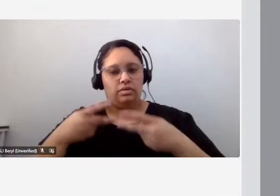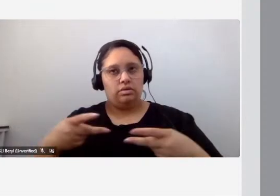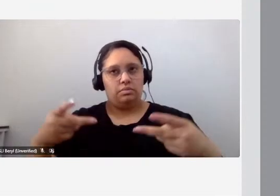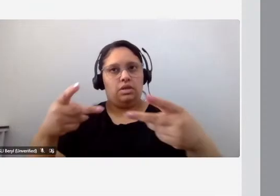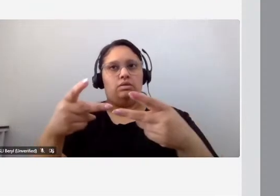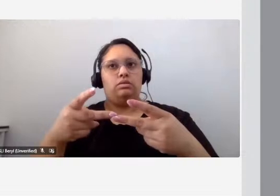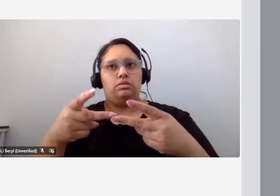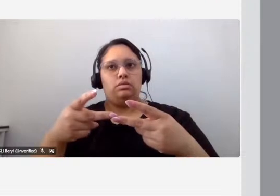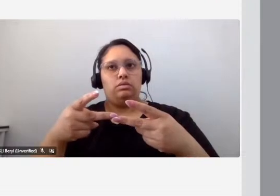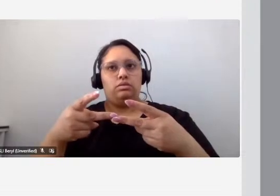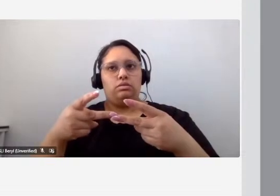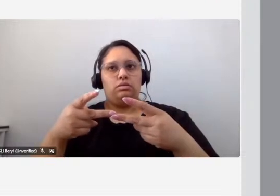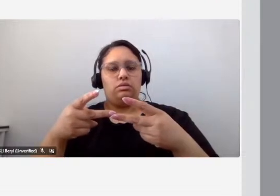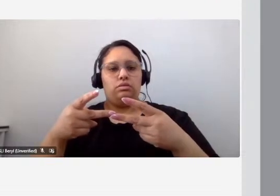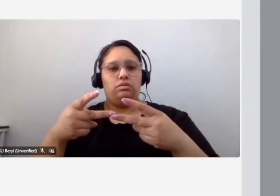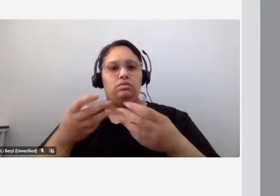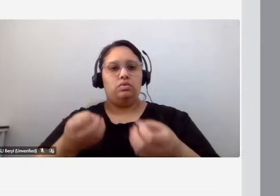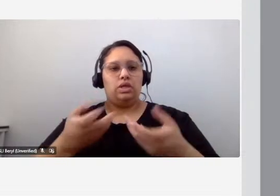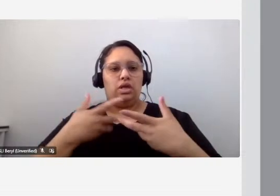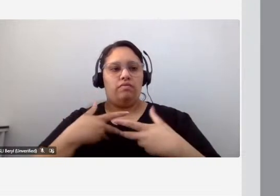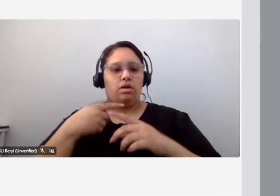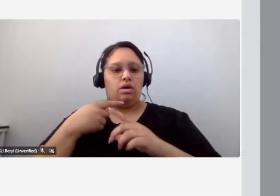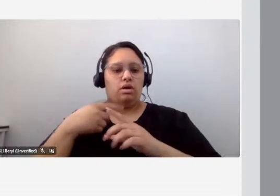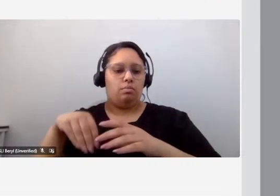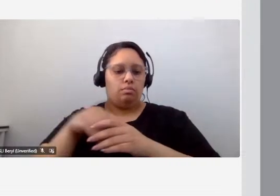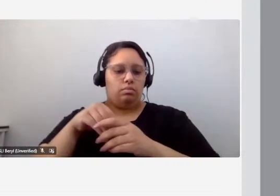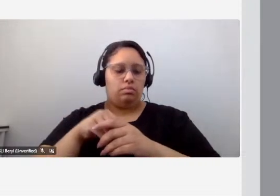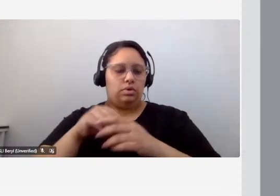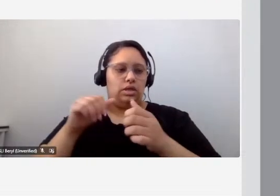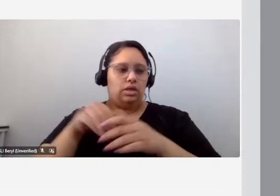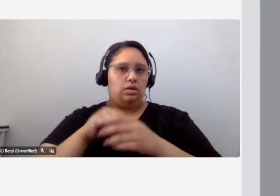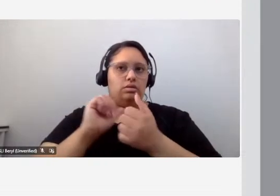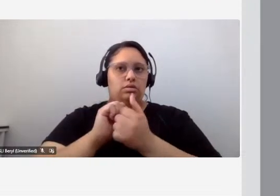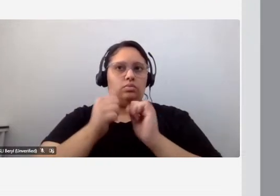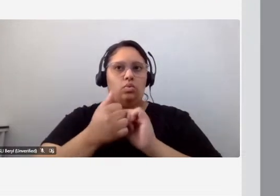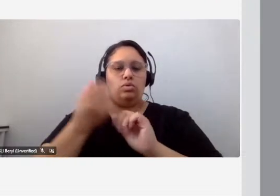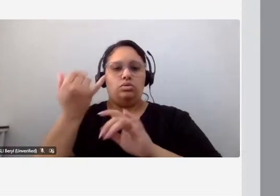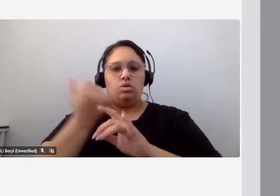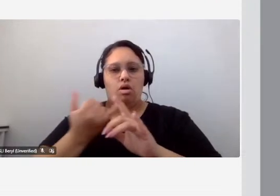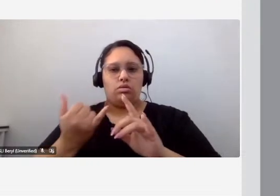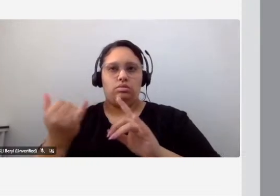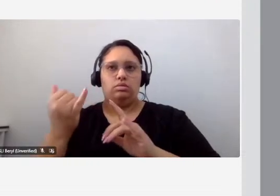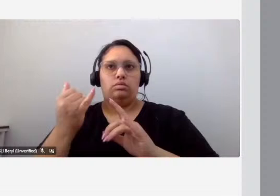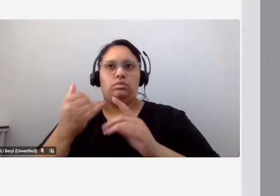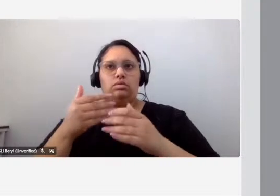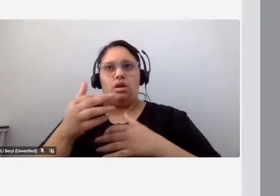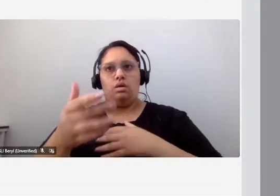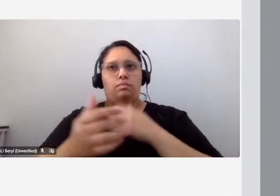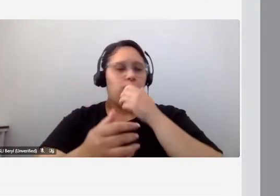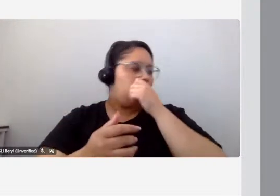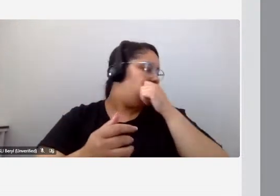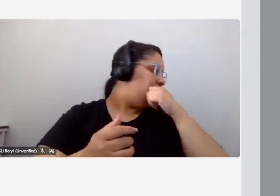for youngsters to come and participate in sports and arts and so forth.